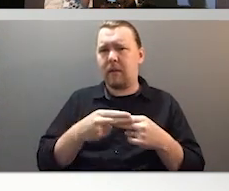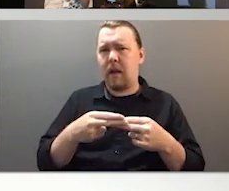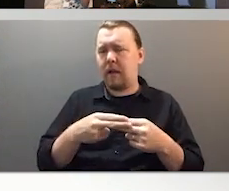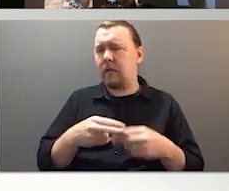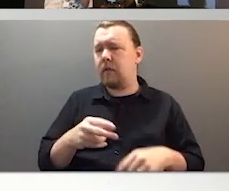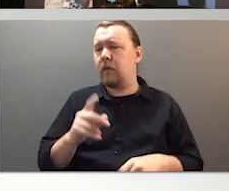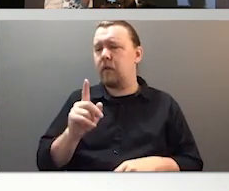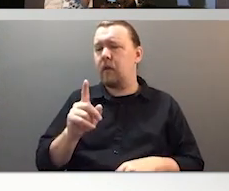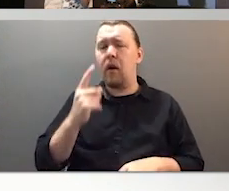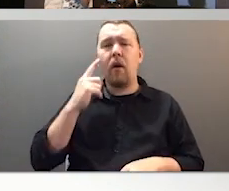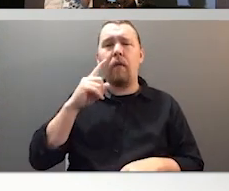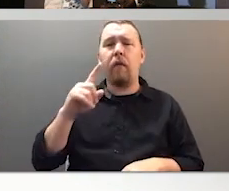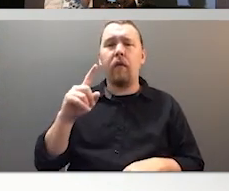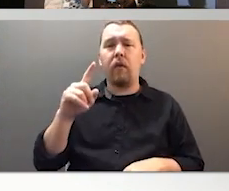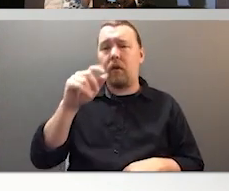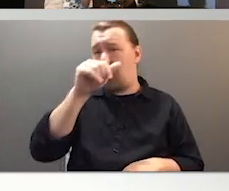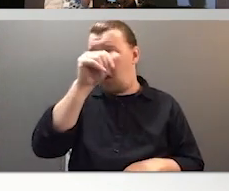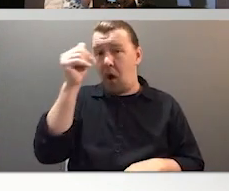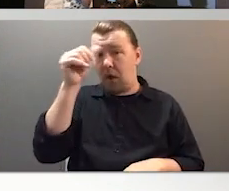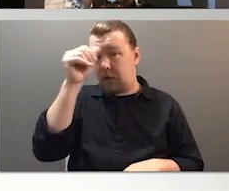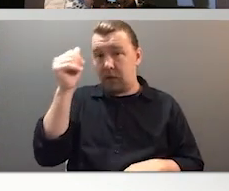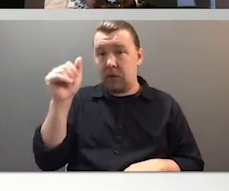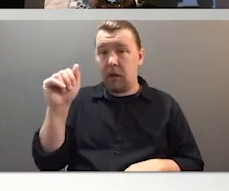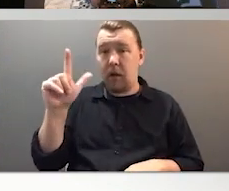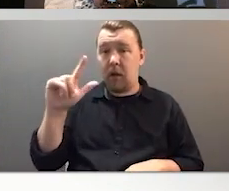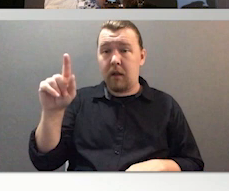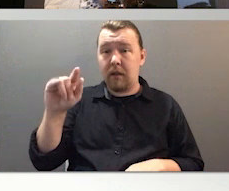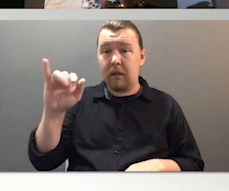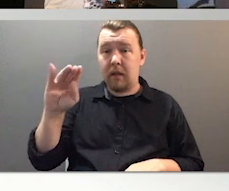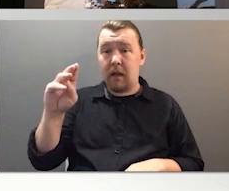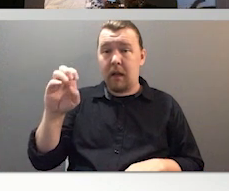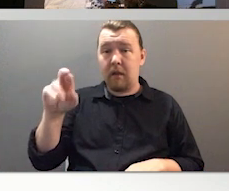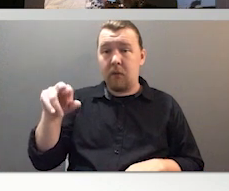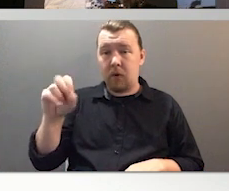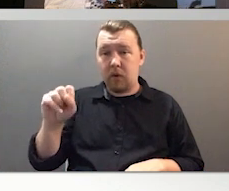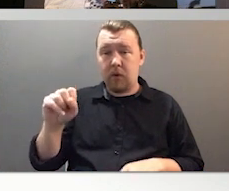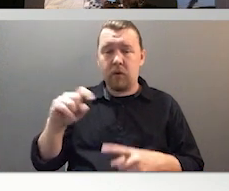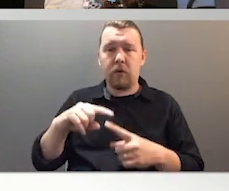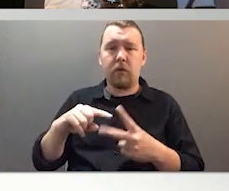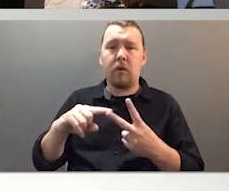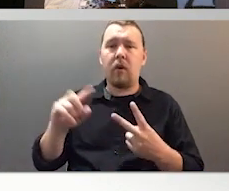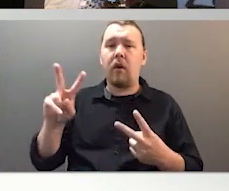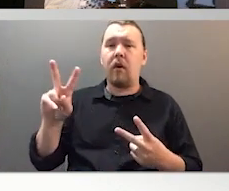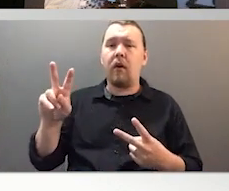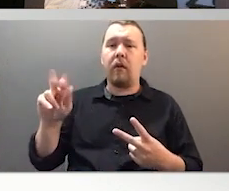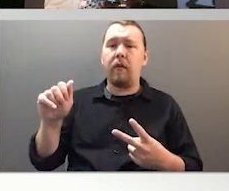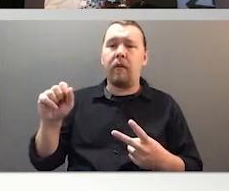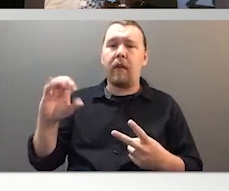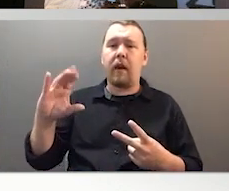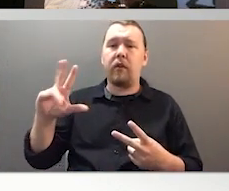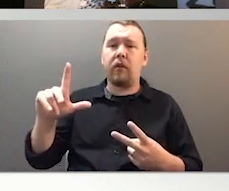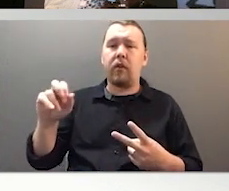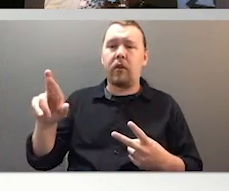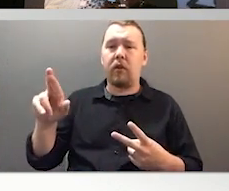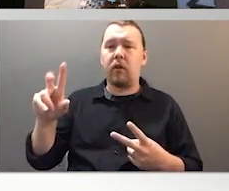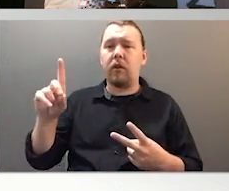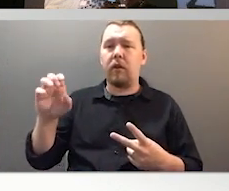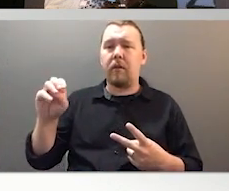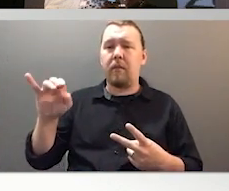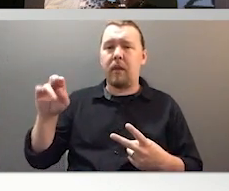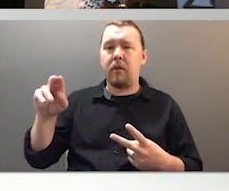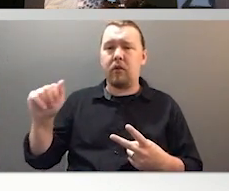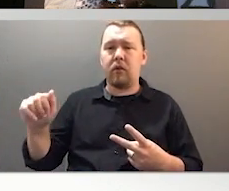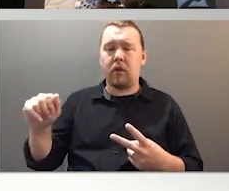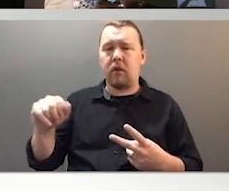of like Alzheimer's or some of the vascular dementias and things, it starts in the frontal lobe and kind